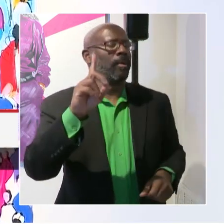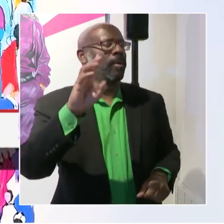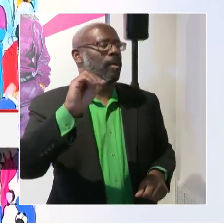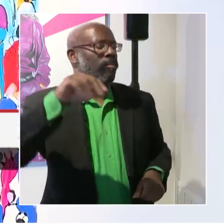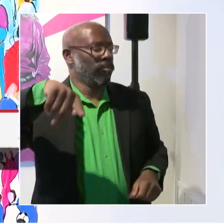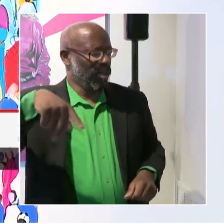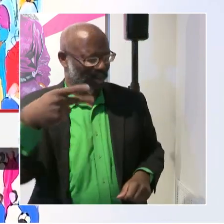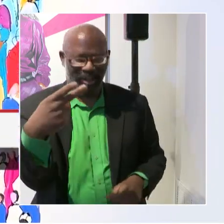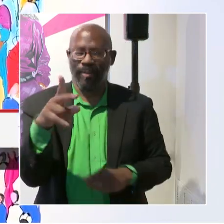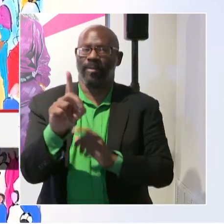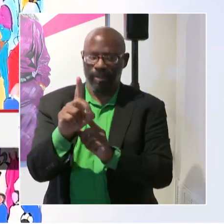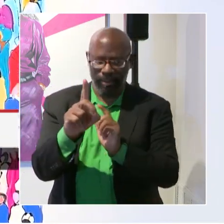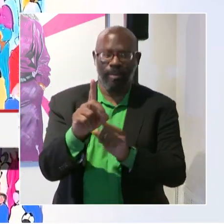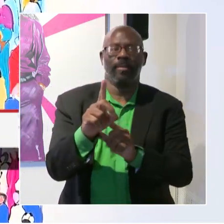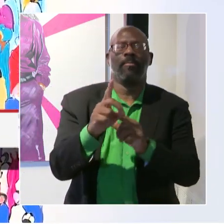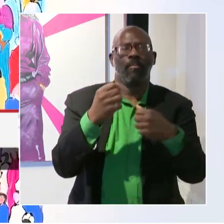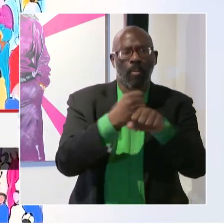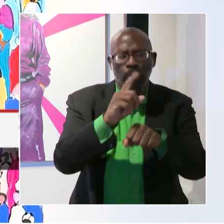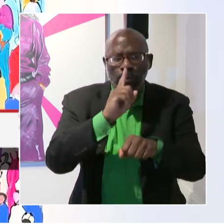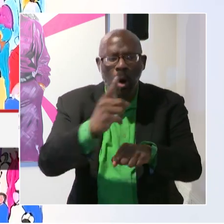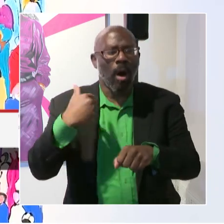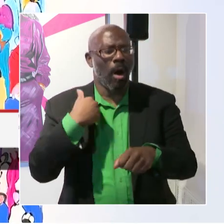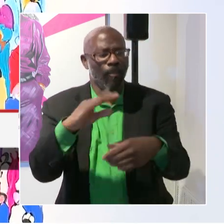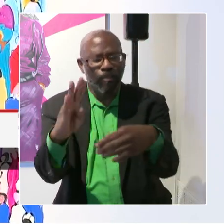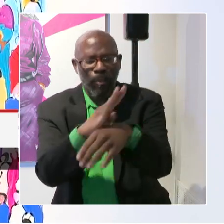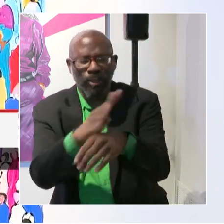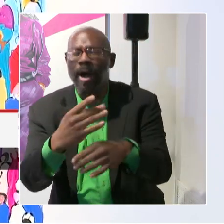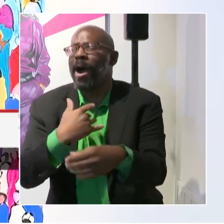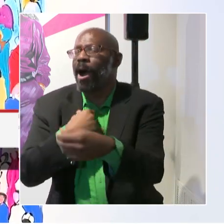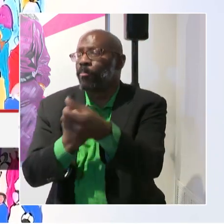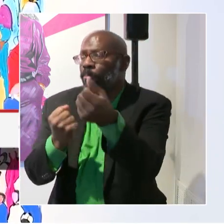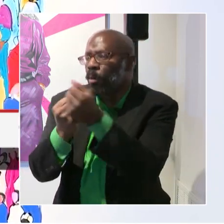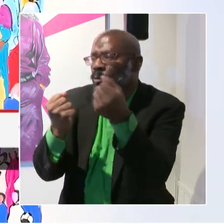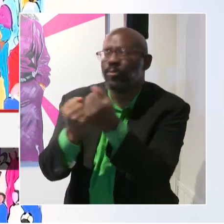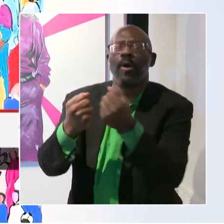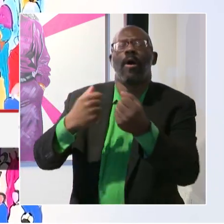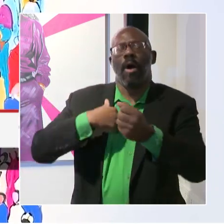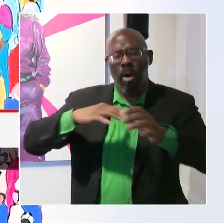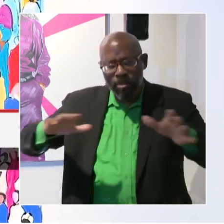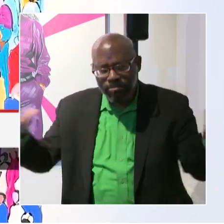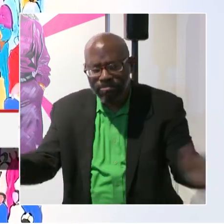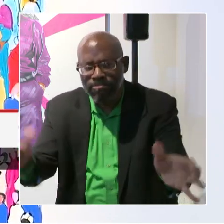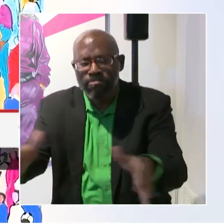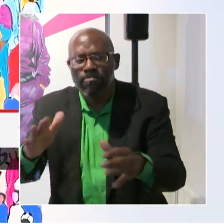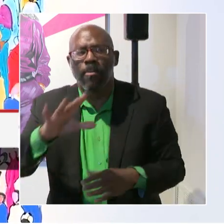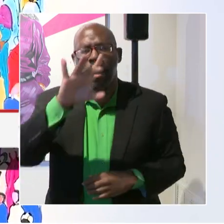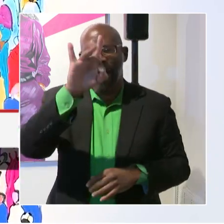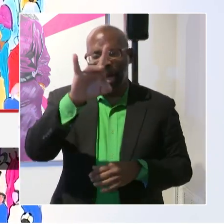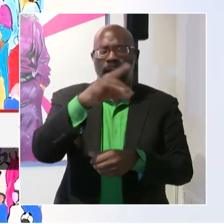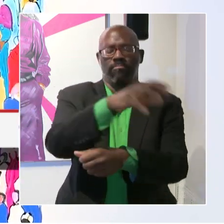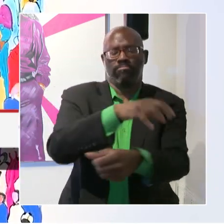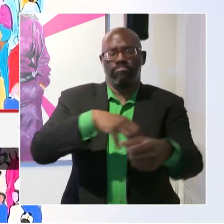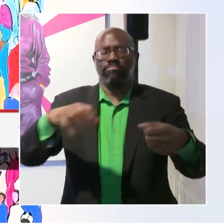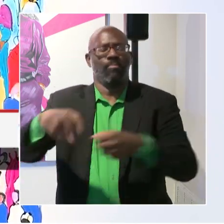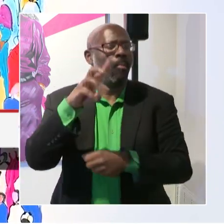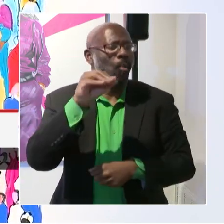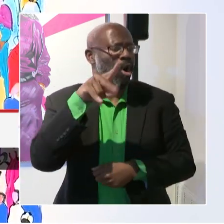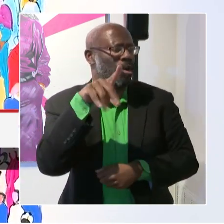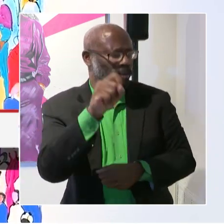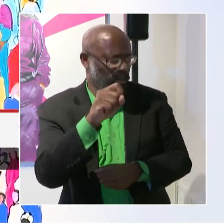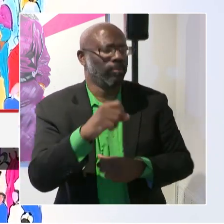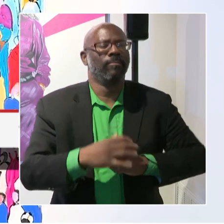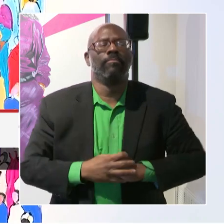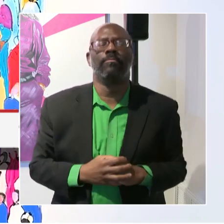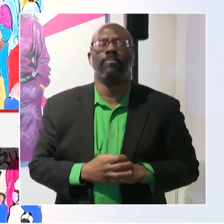wards. Here in Adams Morgan, we're proud to have supported several incredible businesses through Mayor Bowser's budget